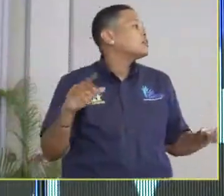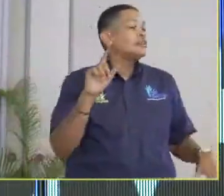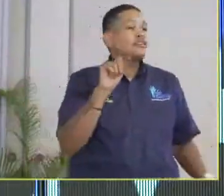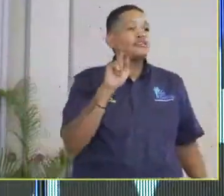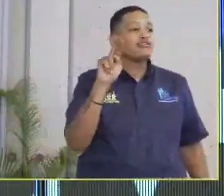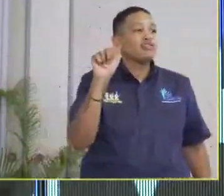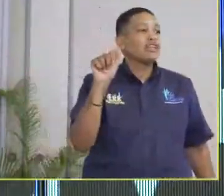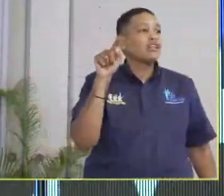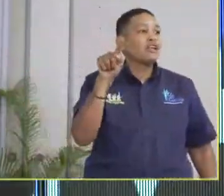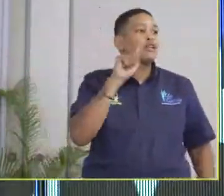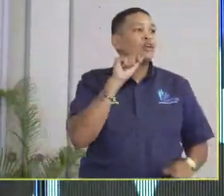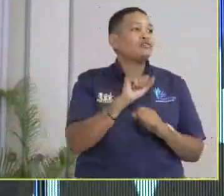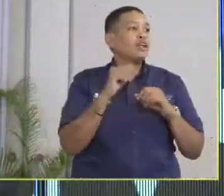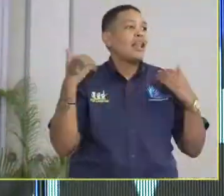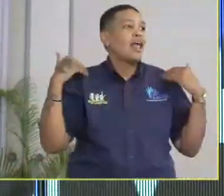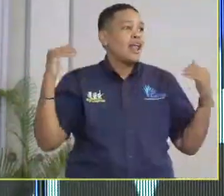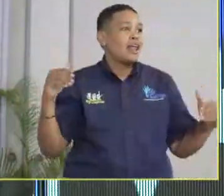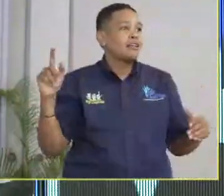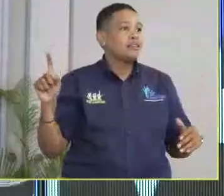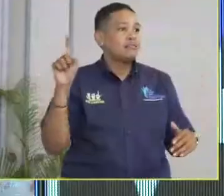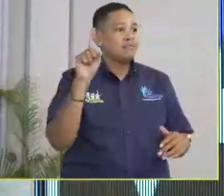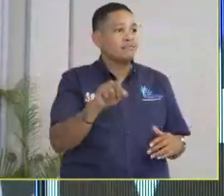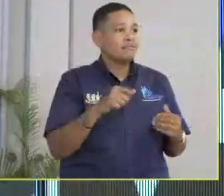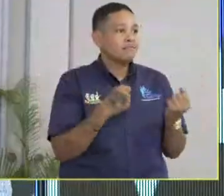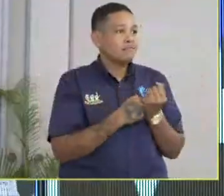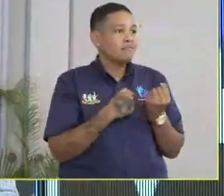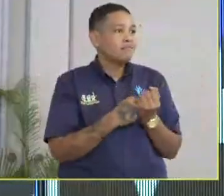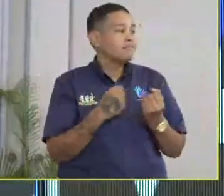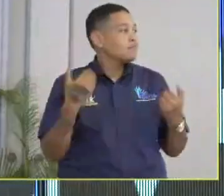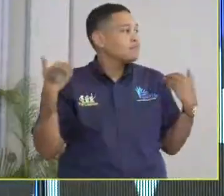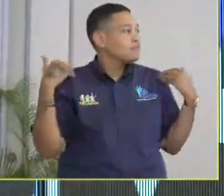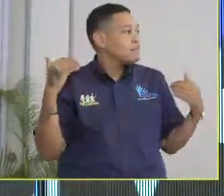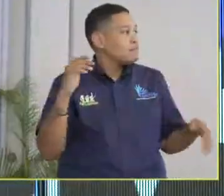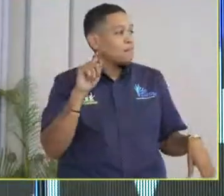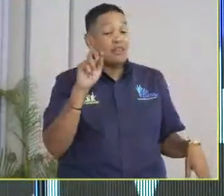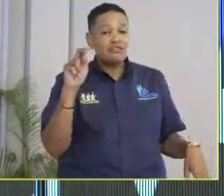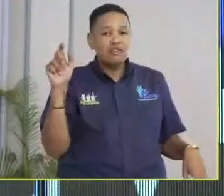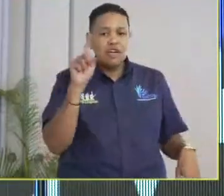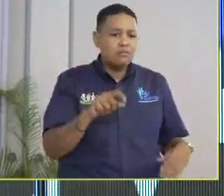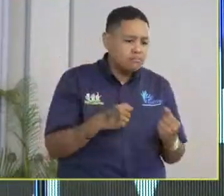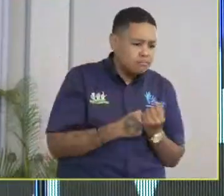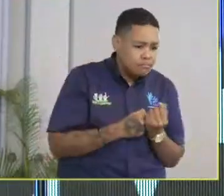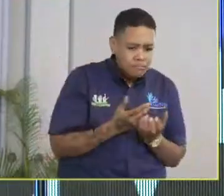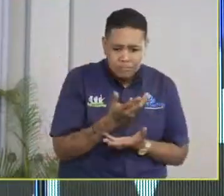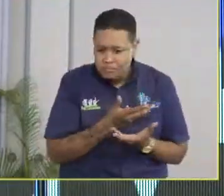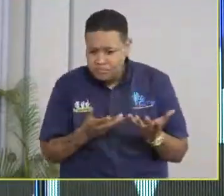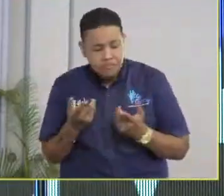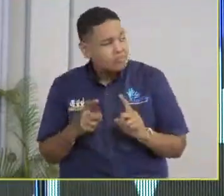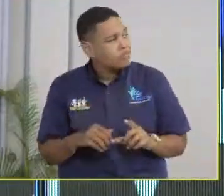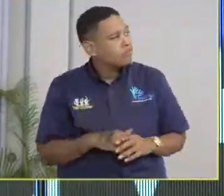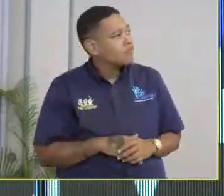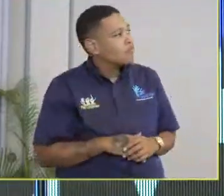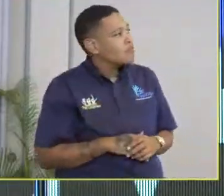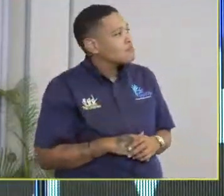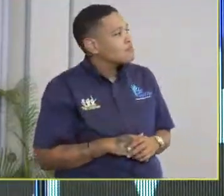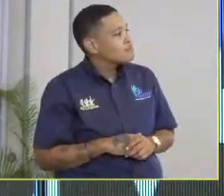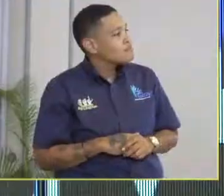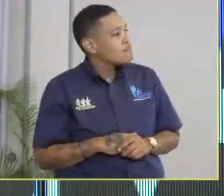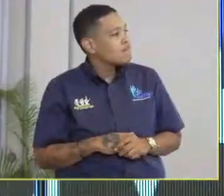are an angel. Trina Richards. Let me tell you,